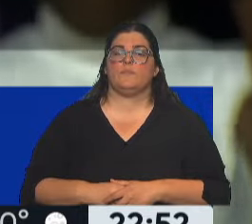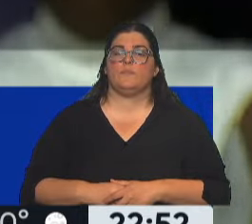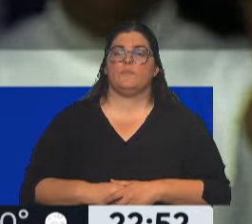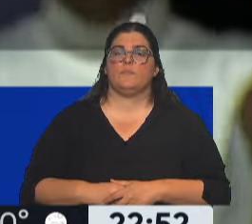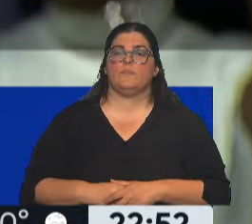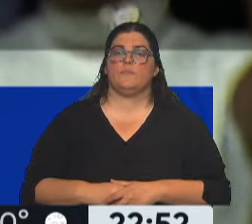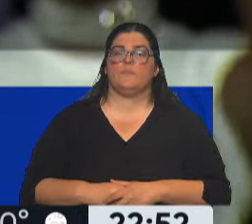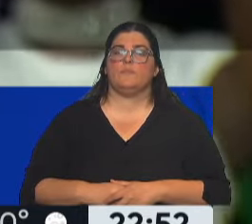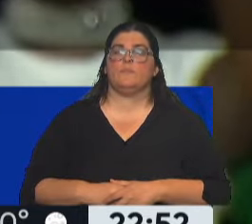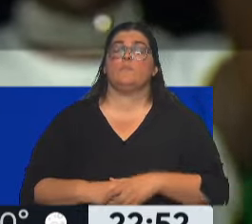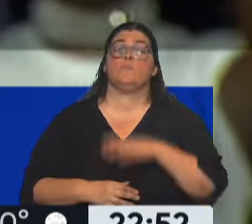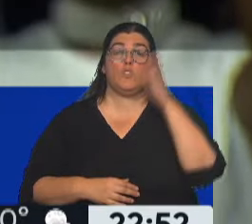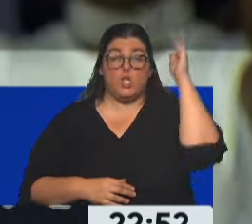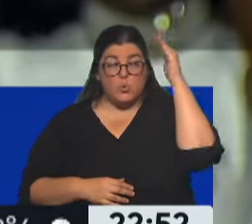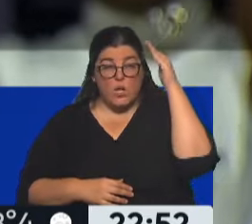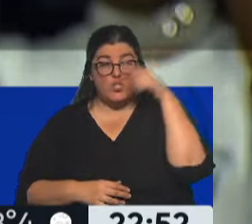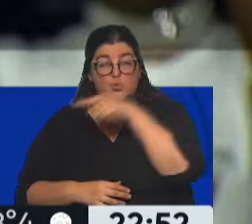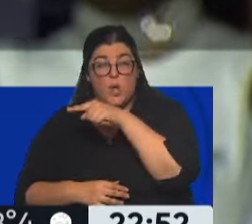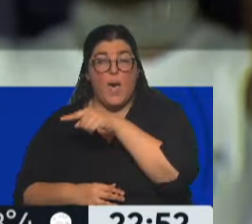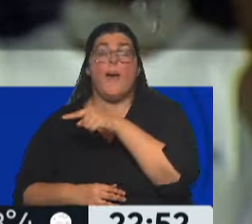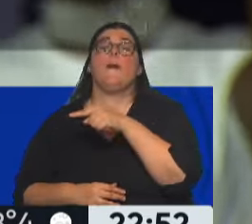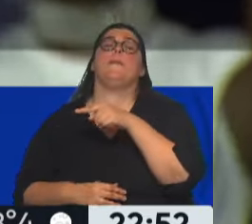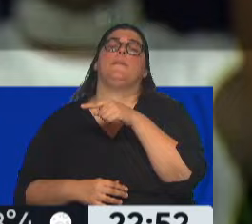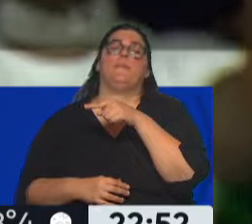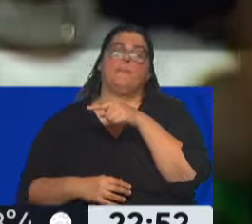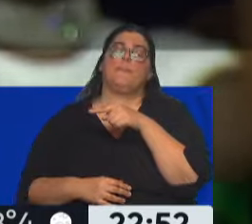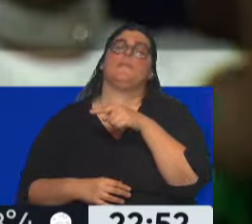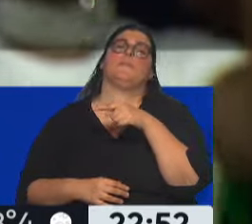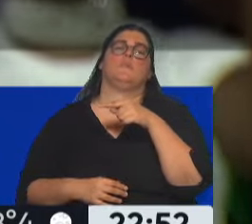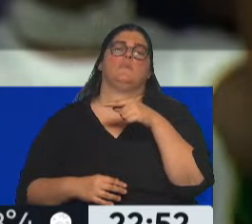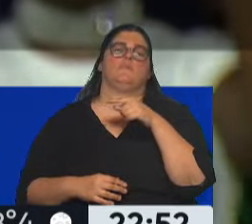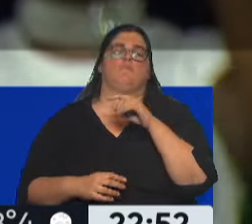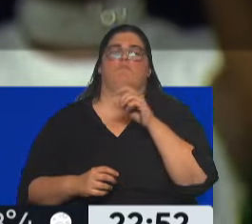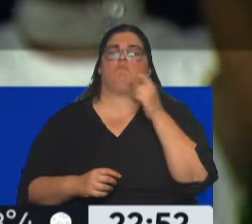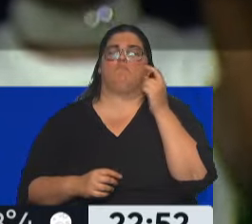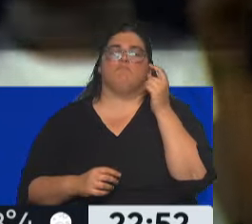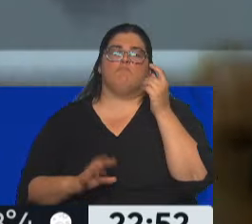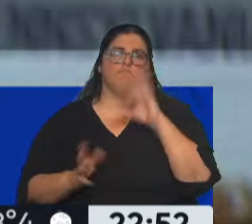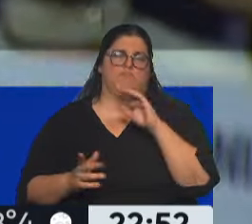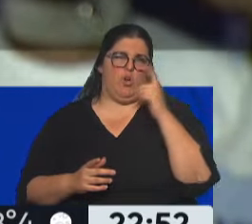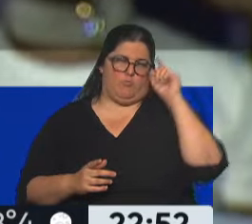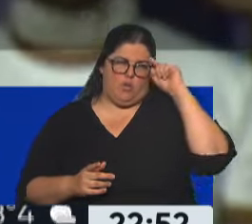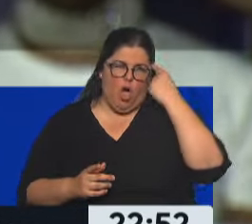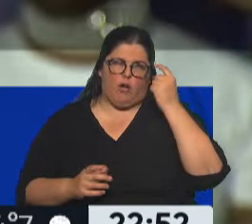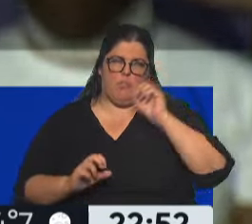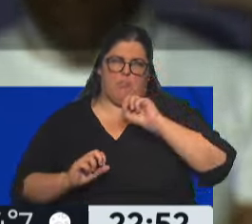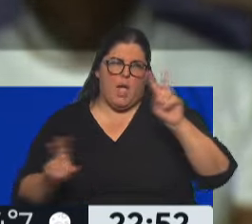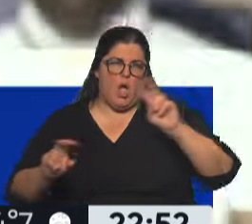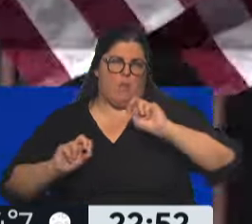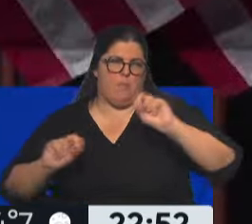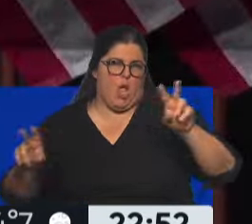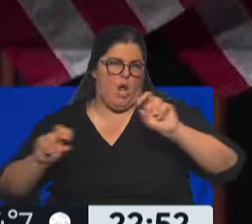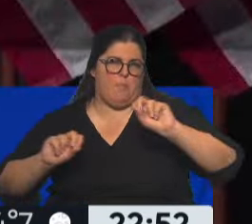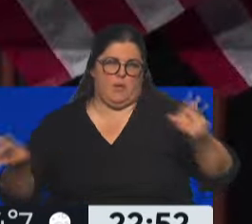dous Donald Trump Donald Trump is increasingly unstable and